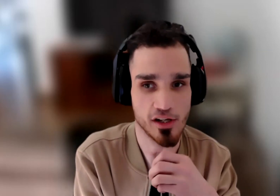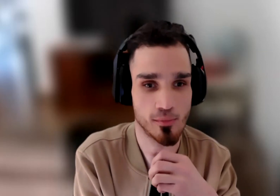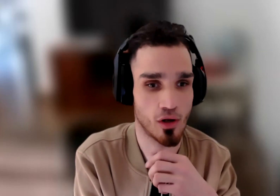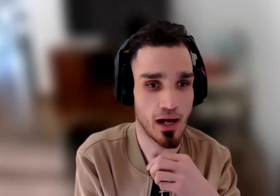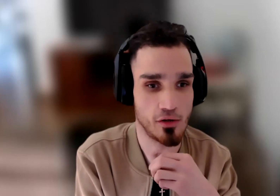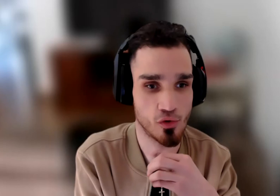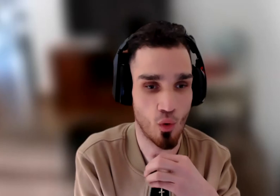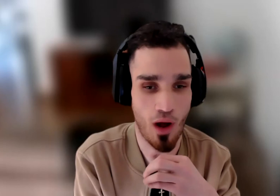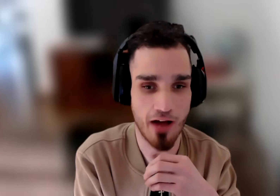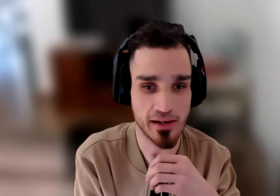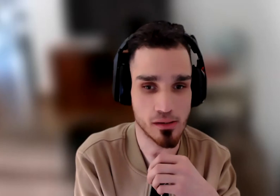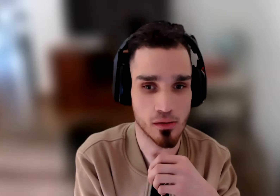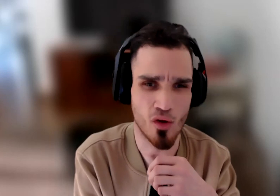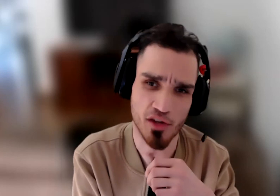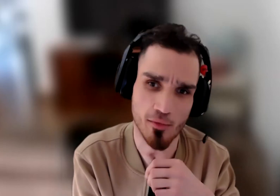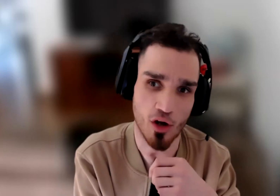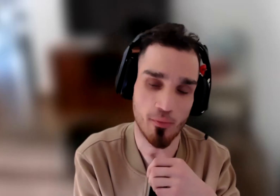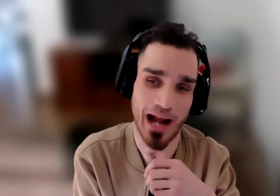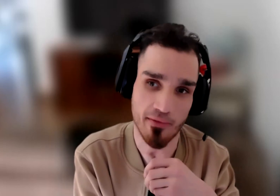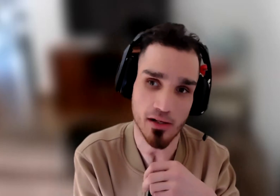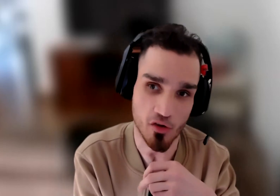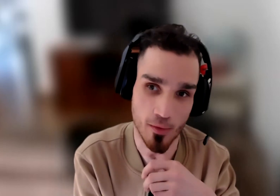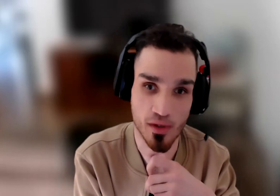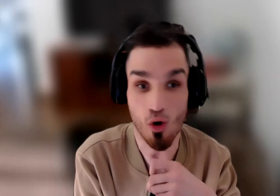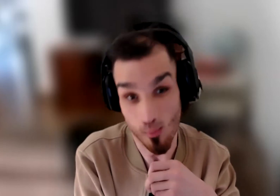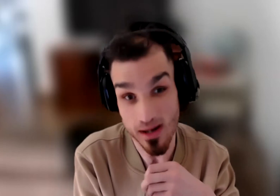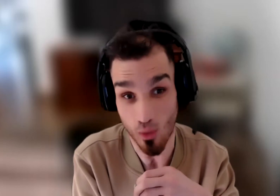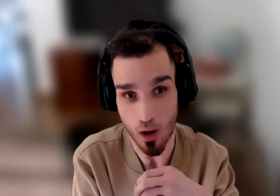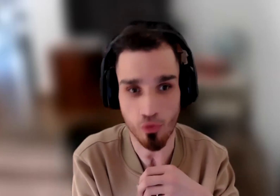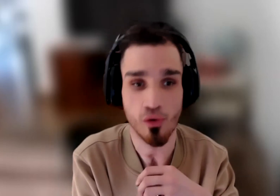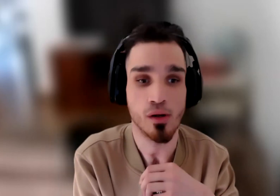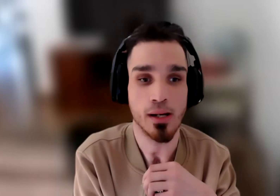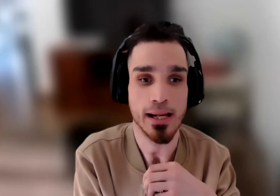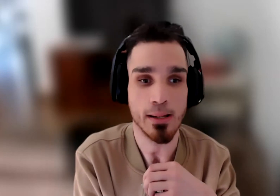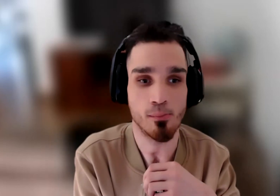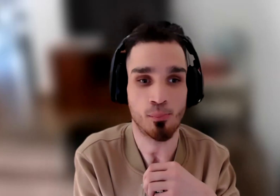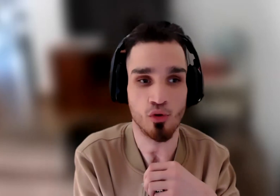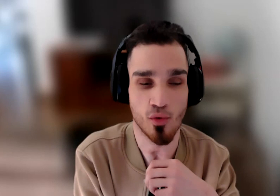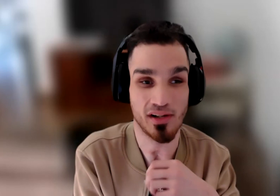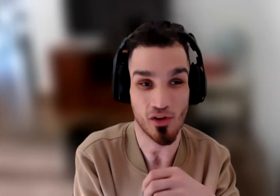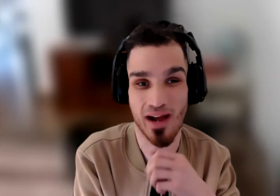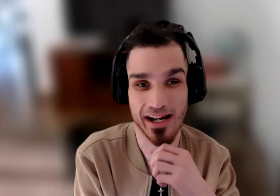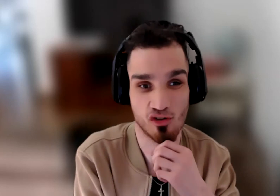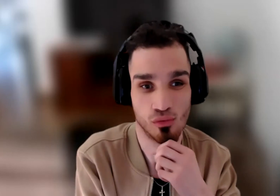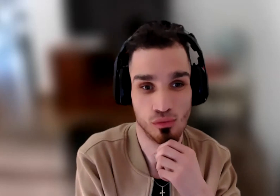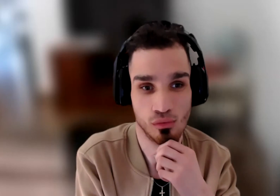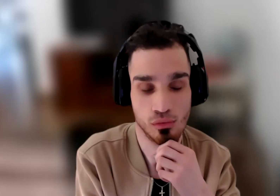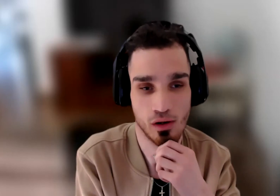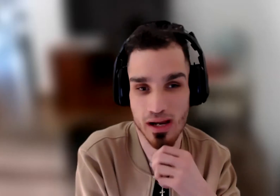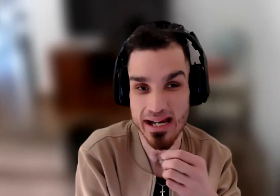being stigmatized, or having, not stigmatized, but having a disability or mental health puts you at a